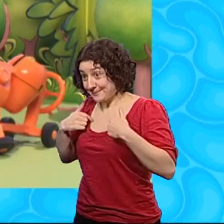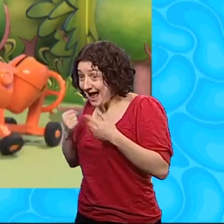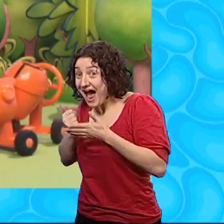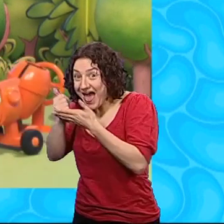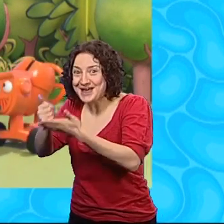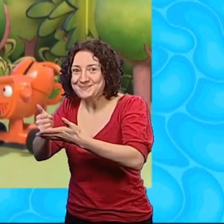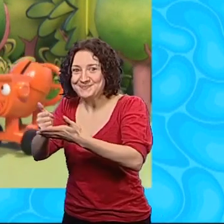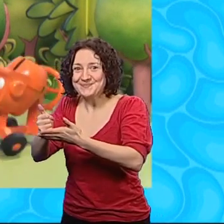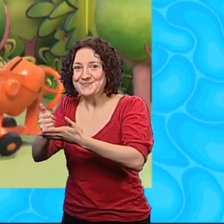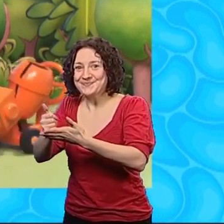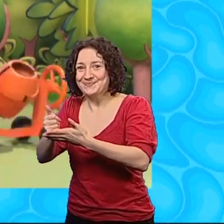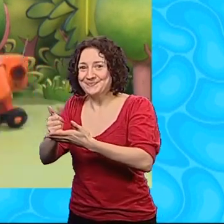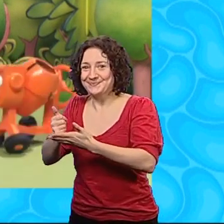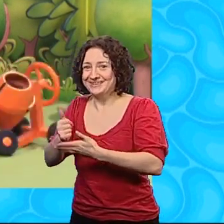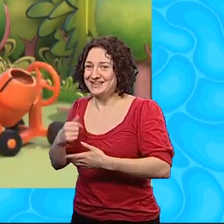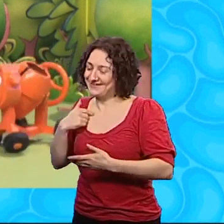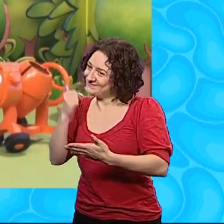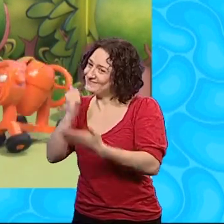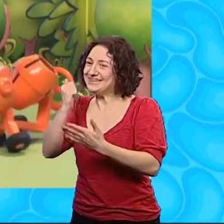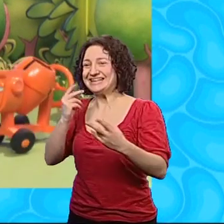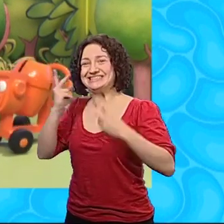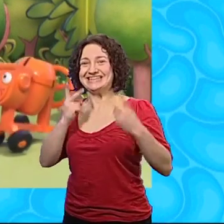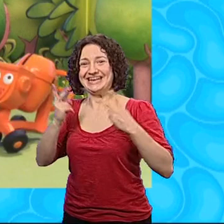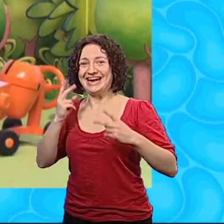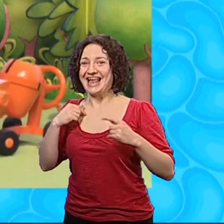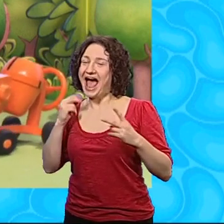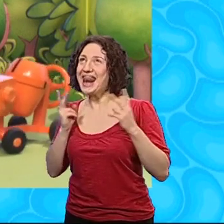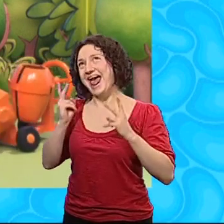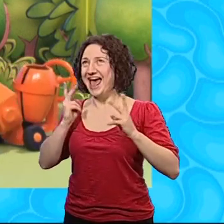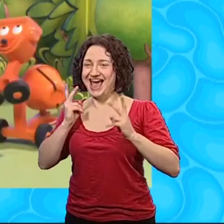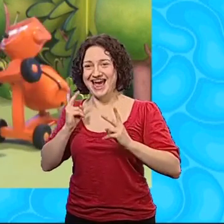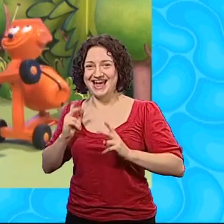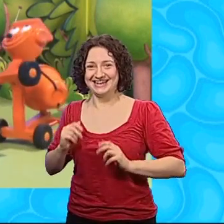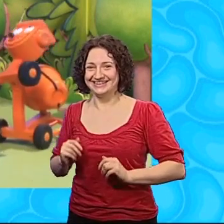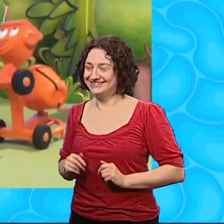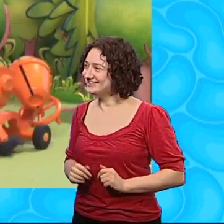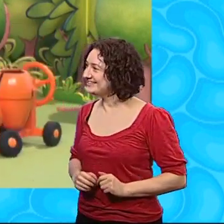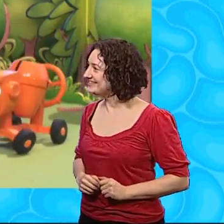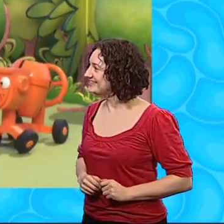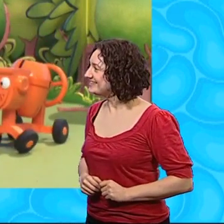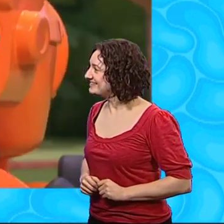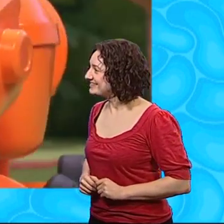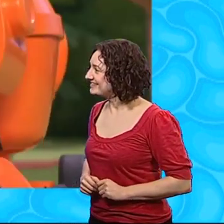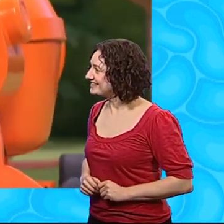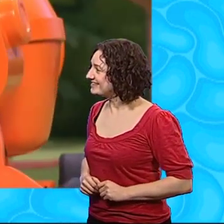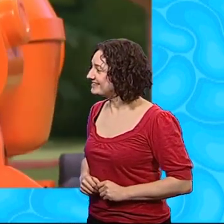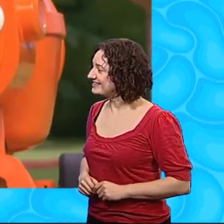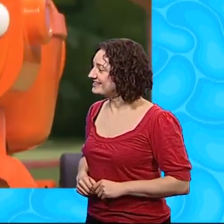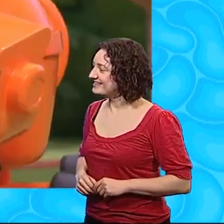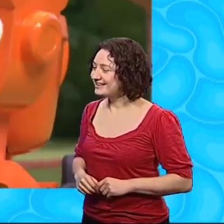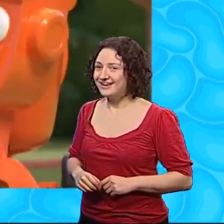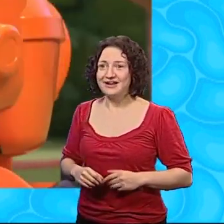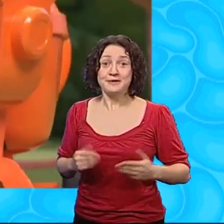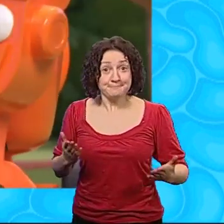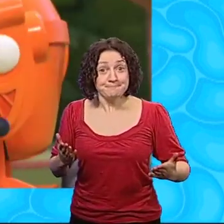practice. I'll help. I'm a brilliant singer. La, la, la, la! Practice? Yes!